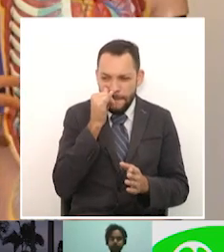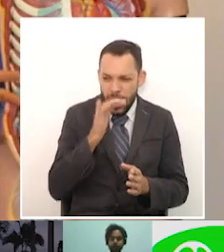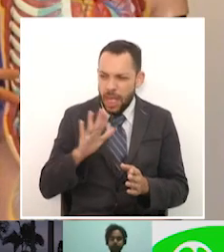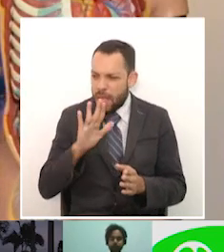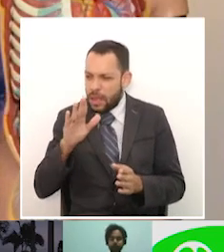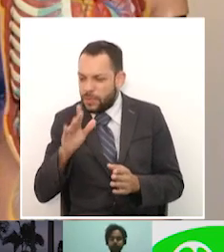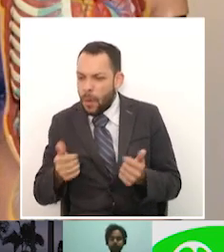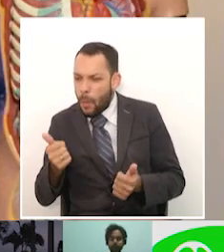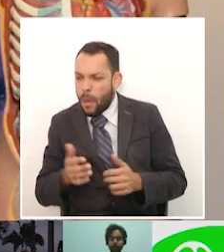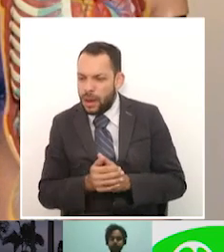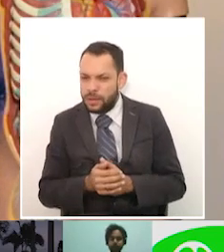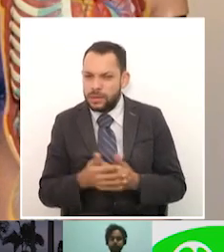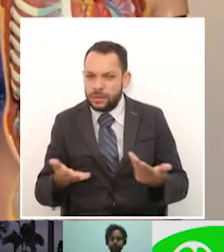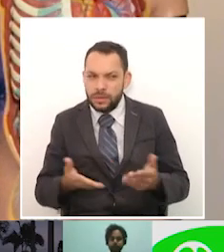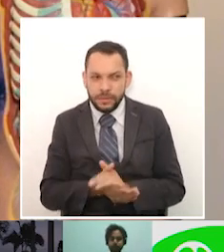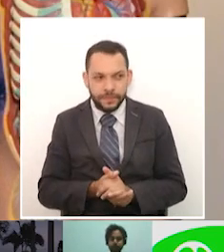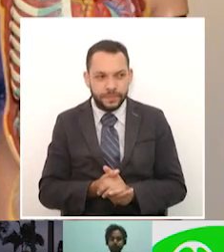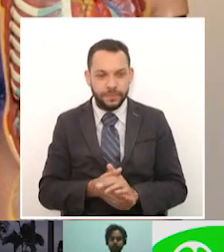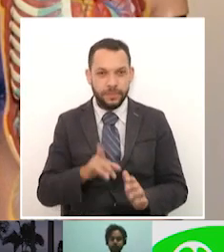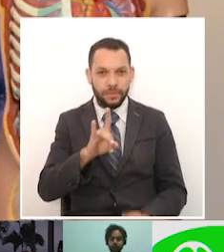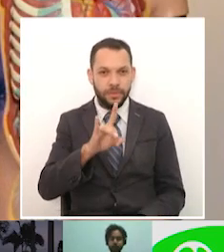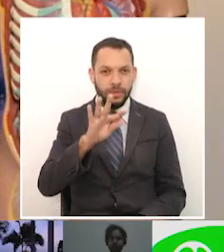le queremos hacer a él? Uttam,